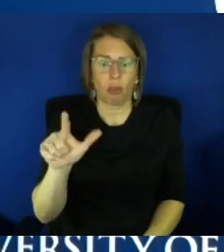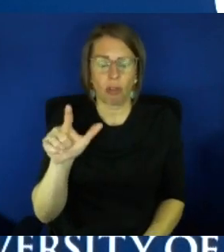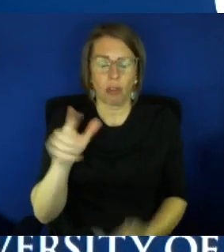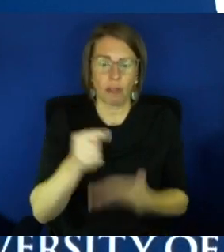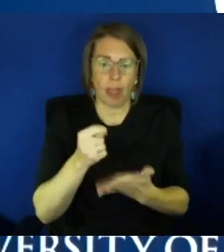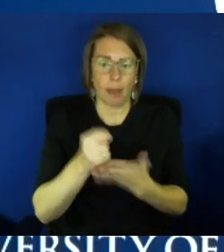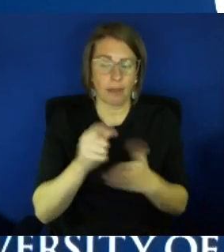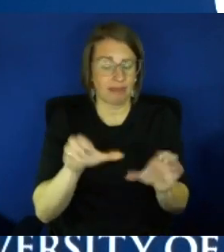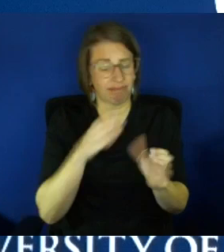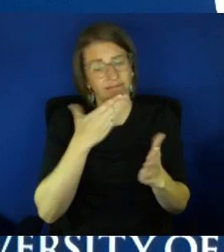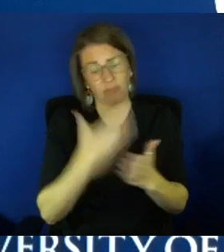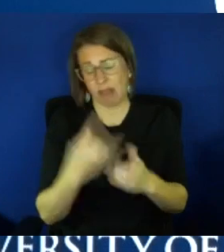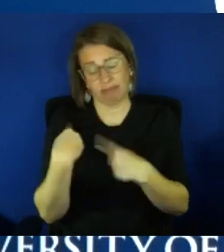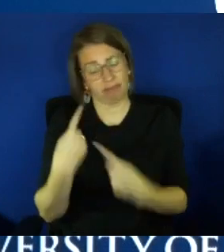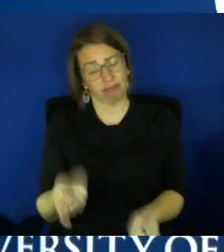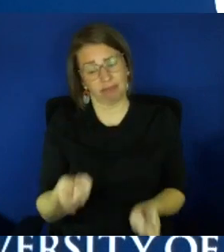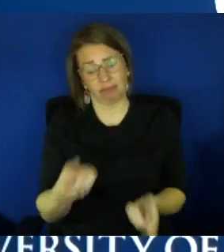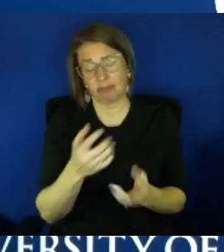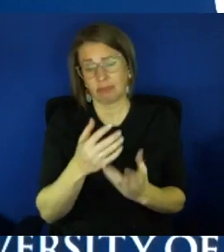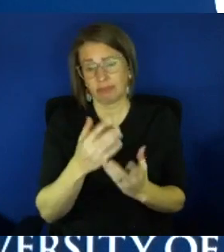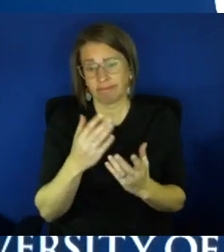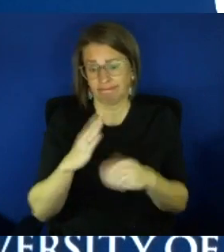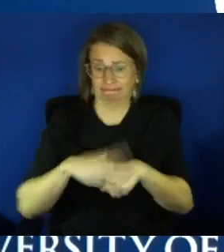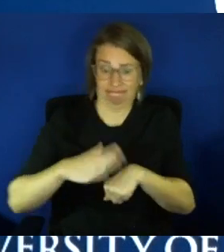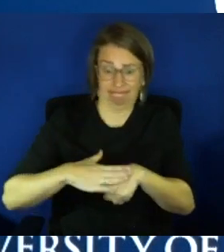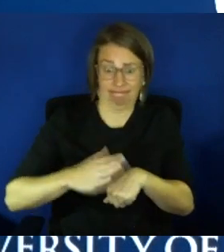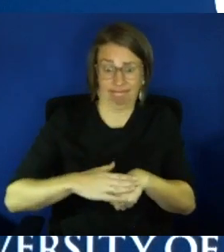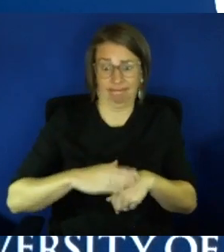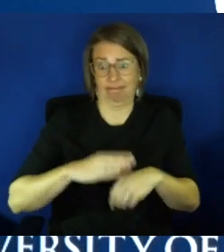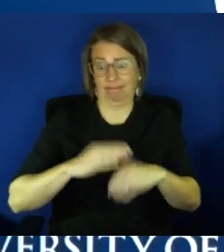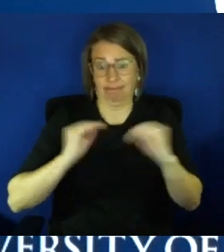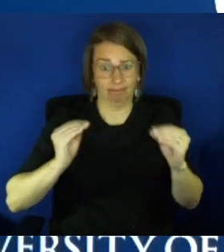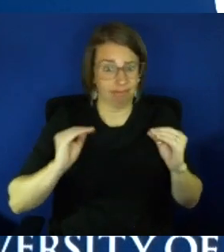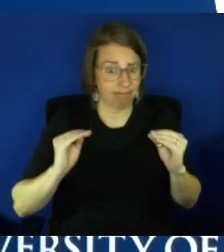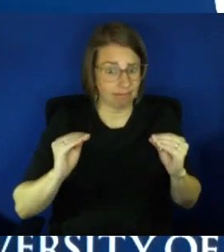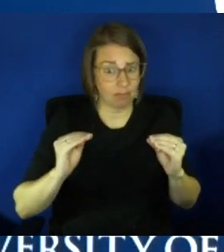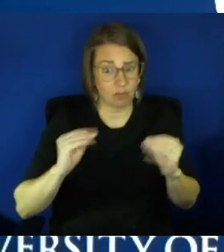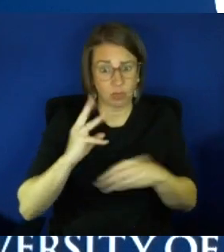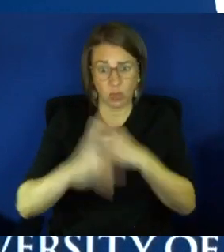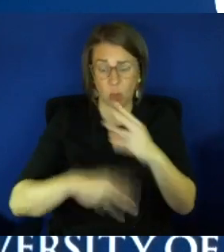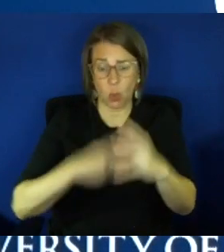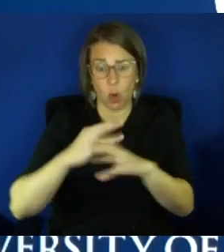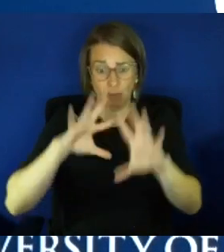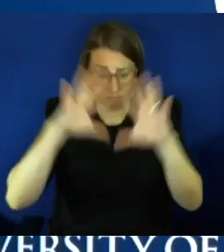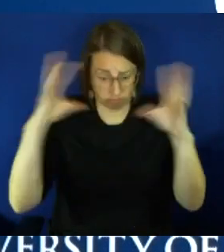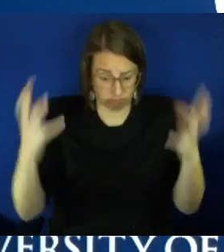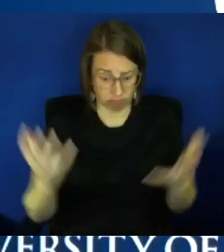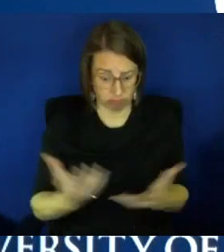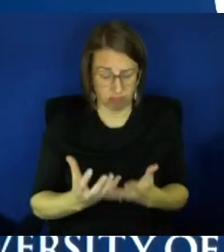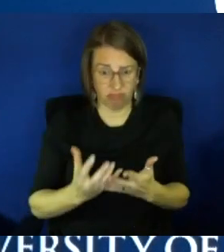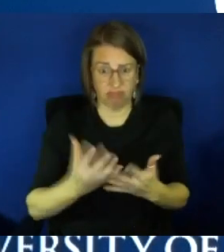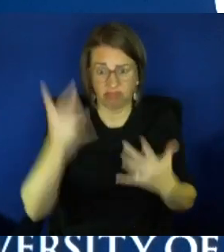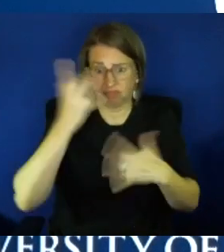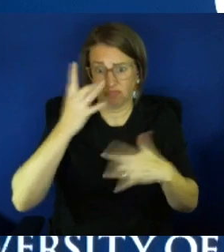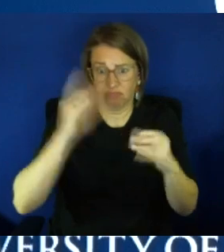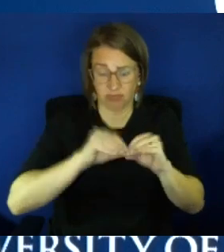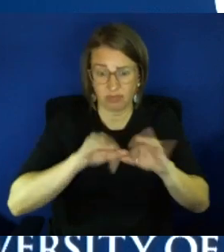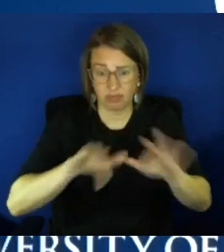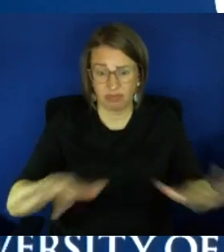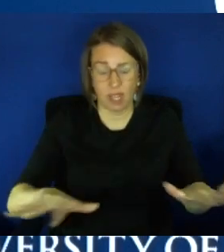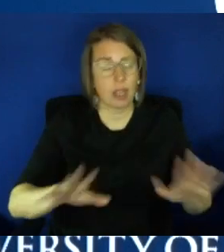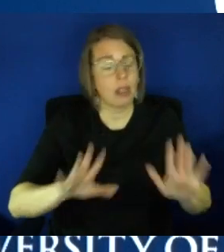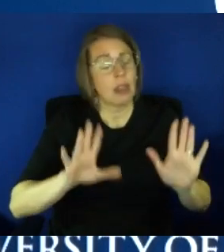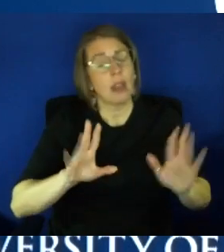time. Right now, there is no indication that this is going to spark a worldwide pandemic. But of course, we have to be vigilant and continue